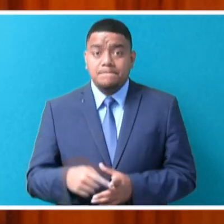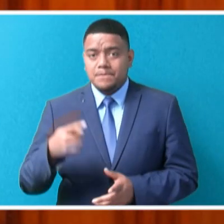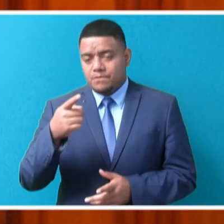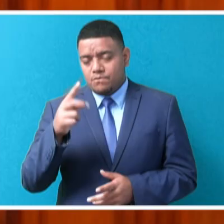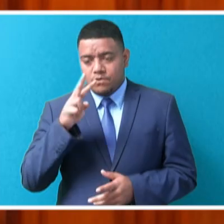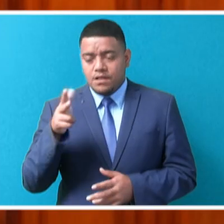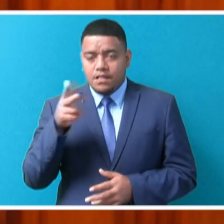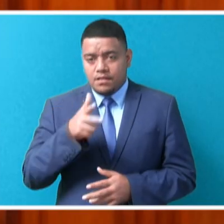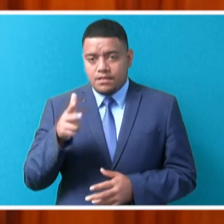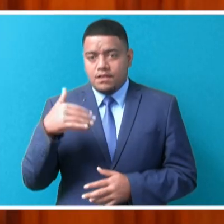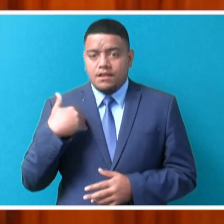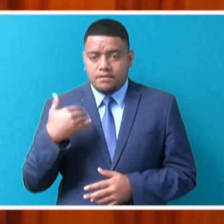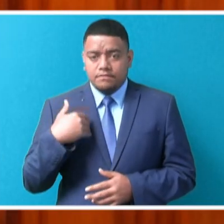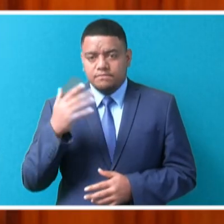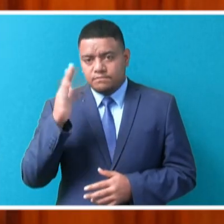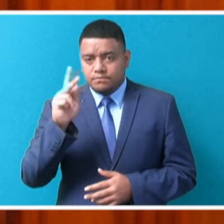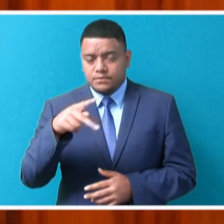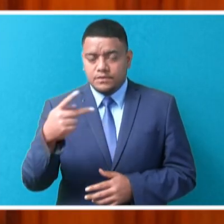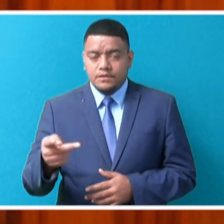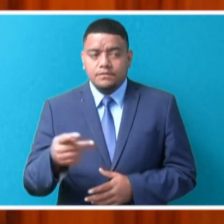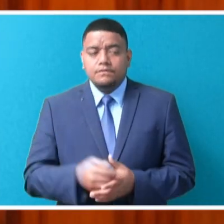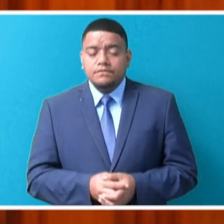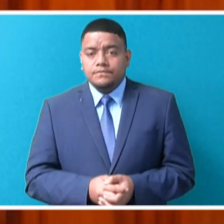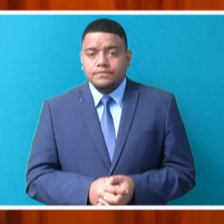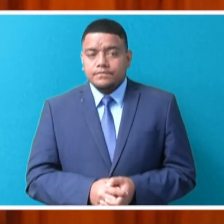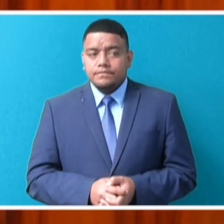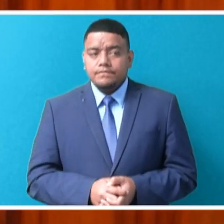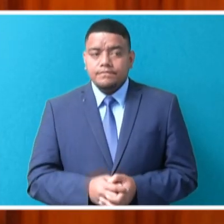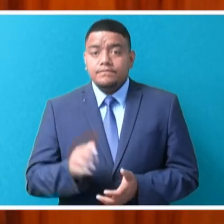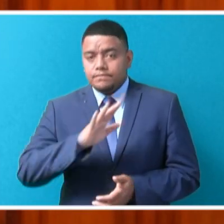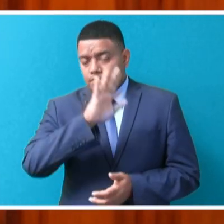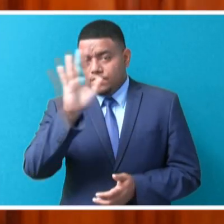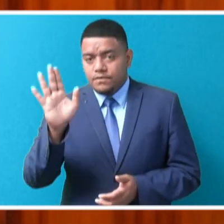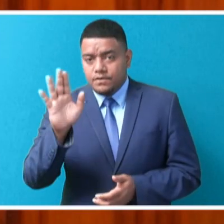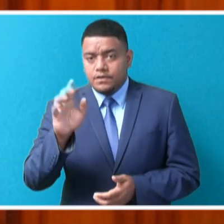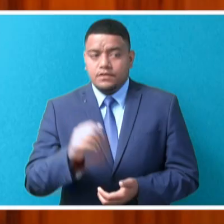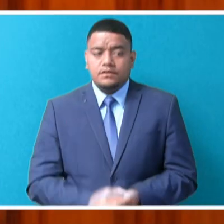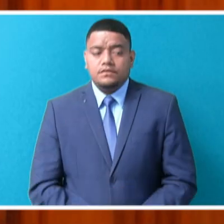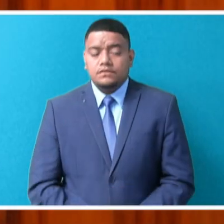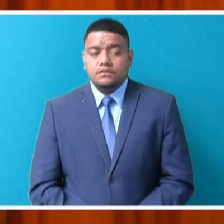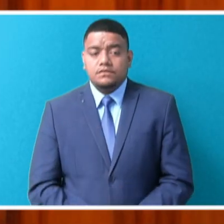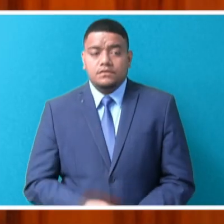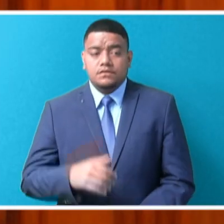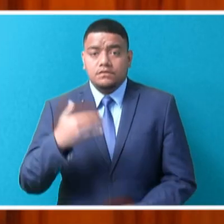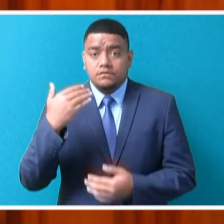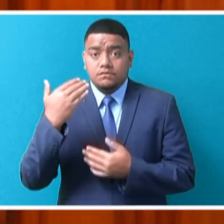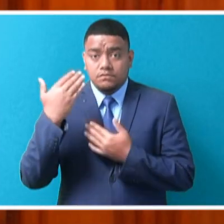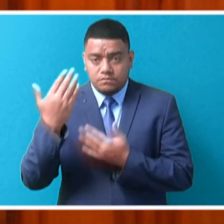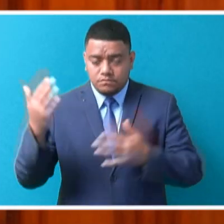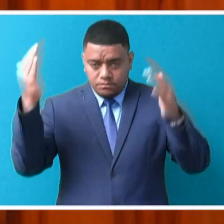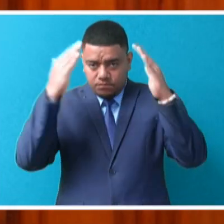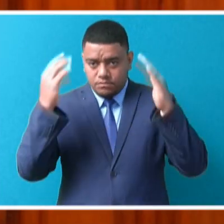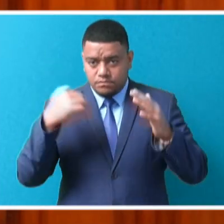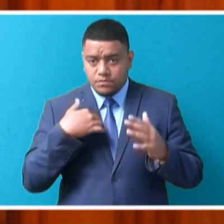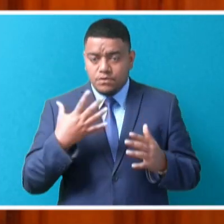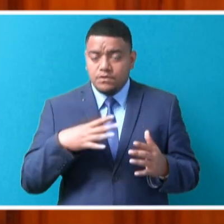Parliament's Facebook page, ladies and gentlemen, Bisaya and Ravinak. Honourable Speaker, I'd also like to acknowledge